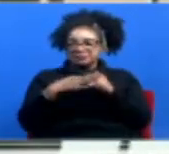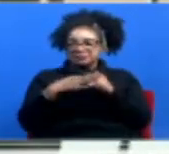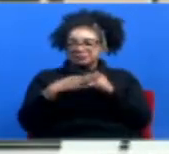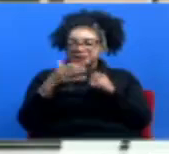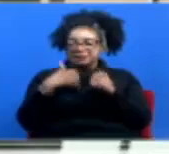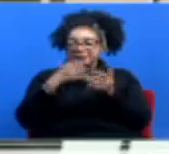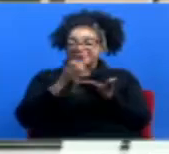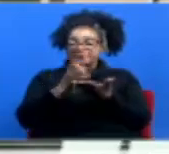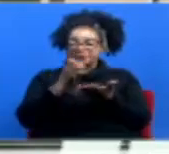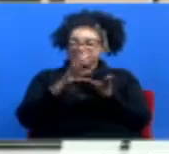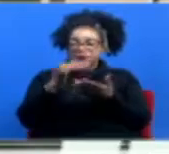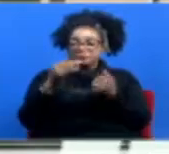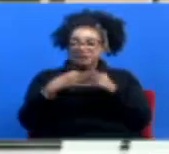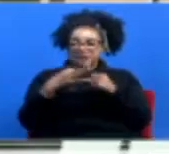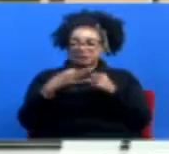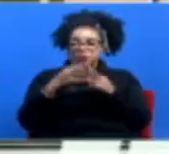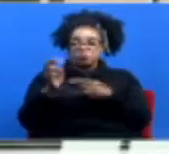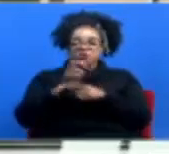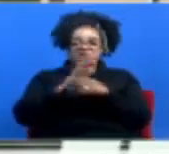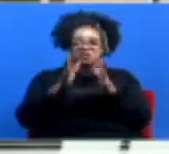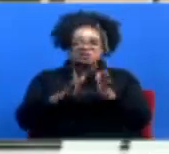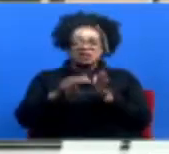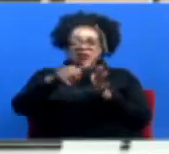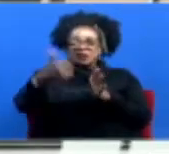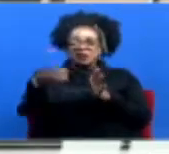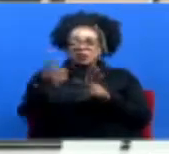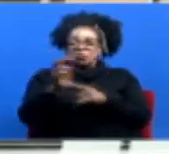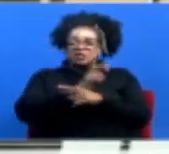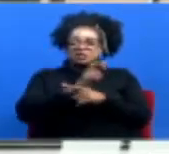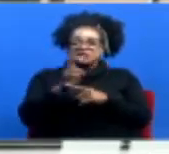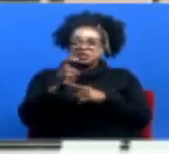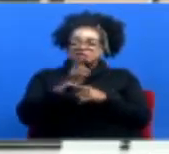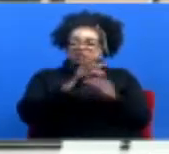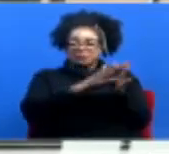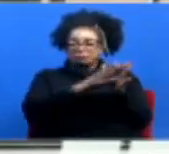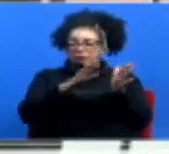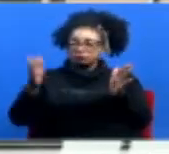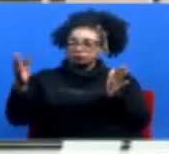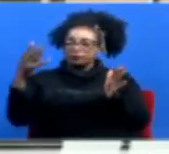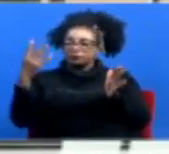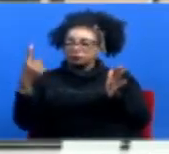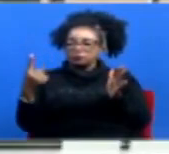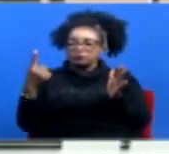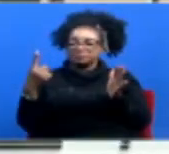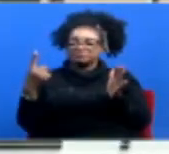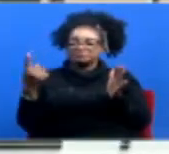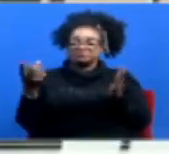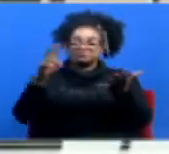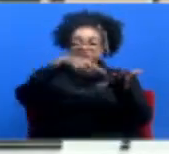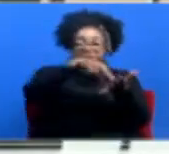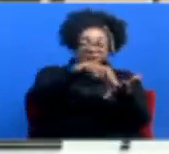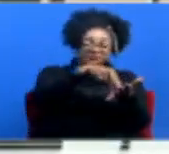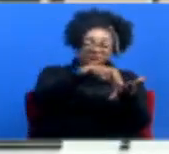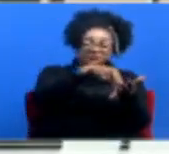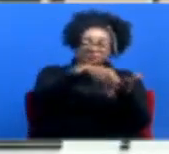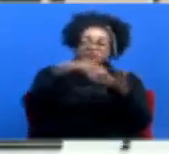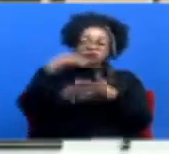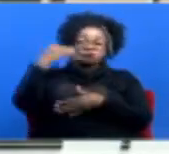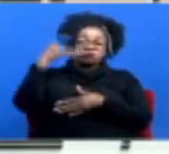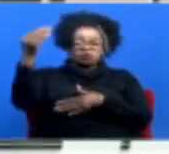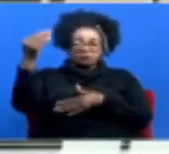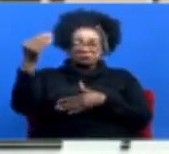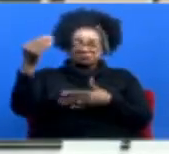8 witnesses. The rest of the witnesses, numbering to 41, took to the witness stand, were sworn, and thereafter